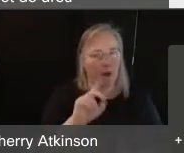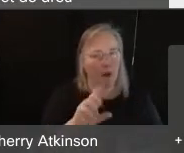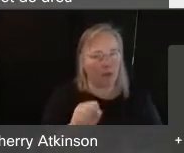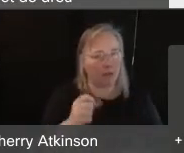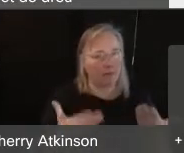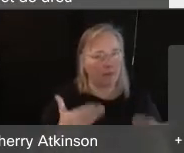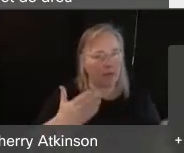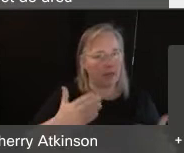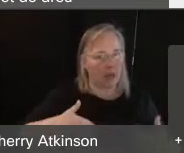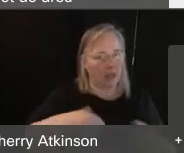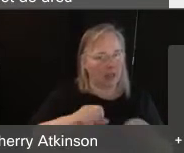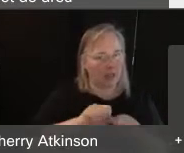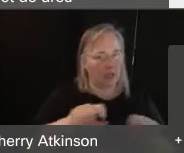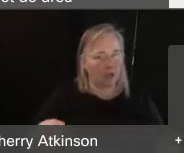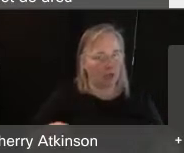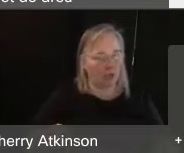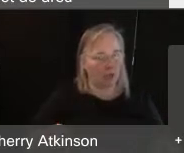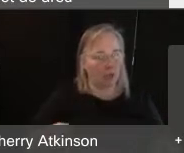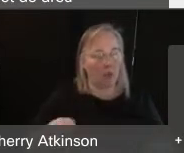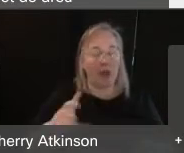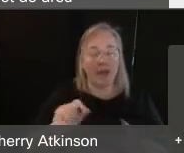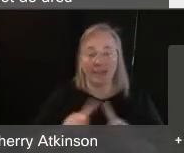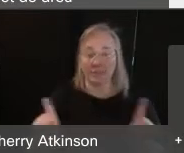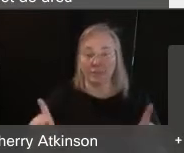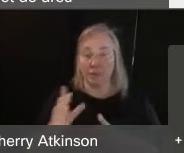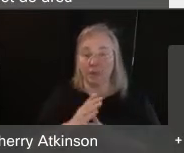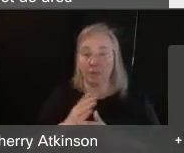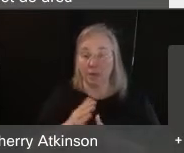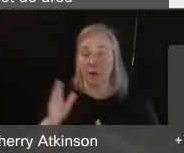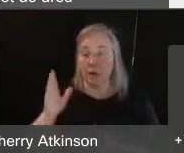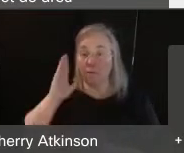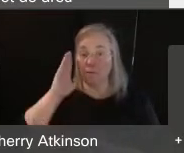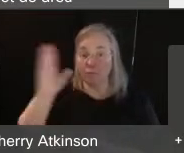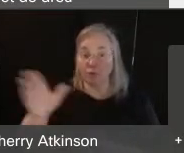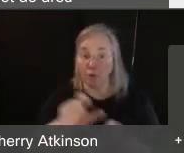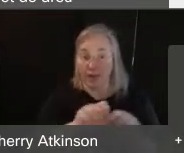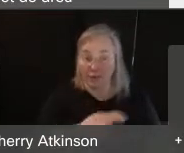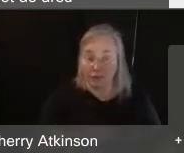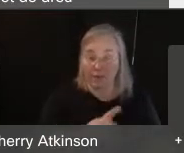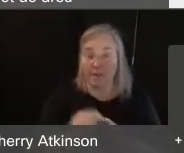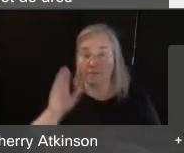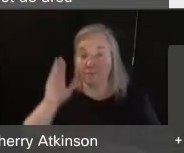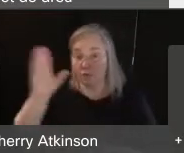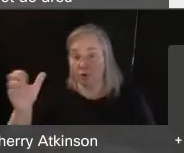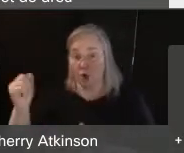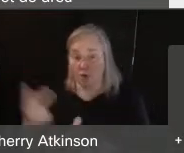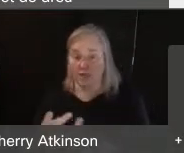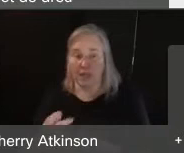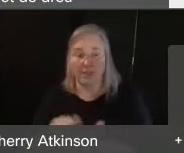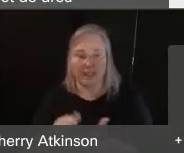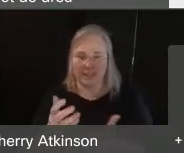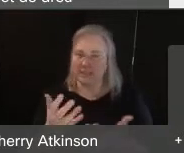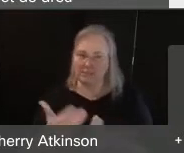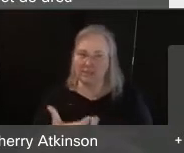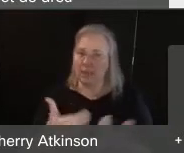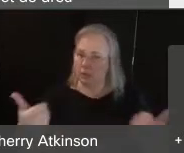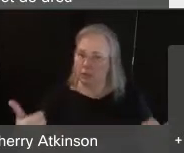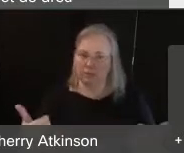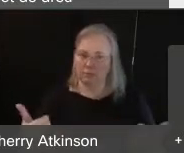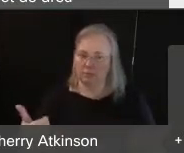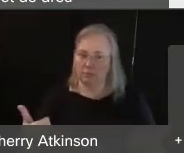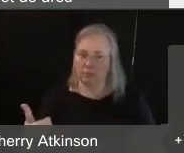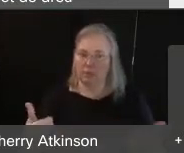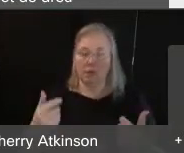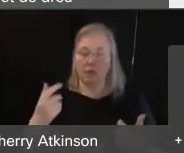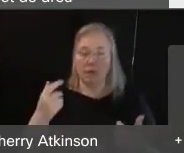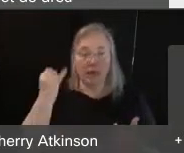the difference between future issuance and future authorizations that's 2 different things. So if a full